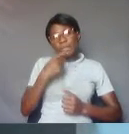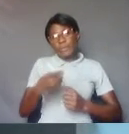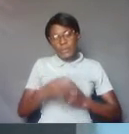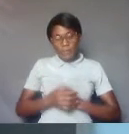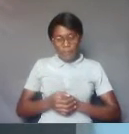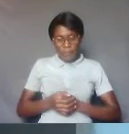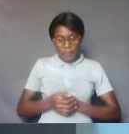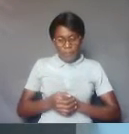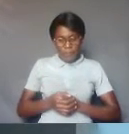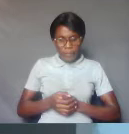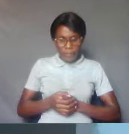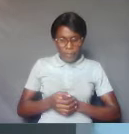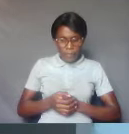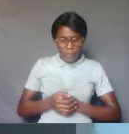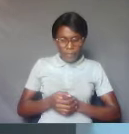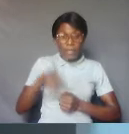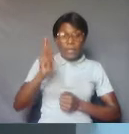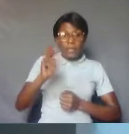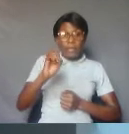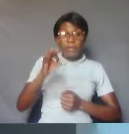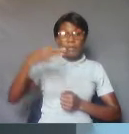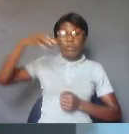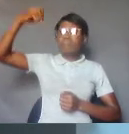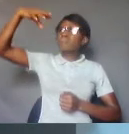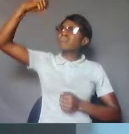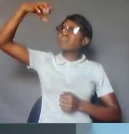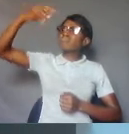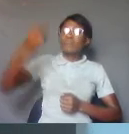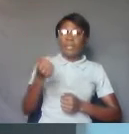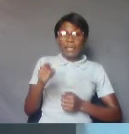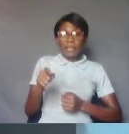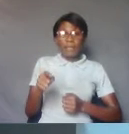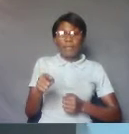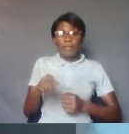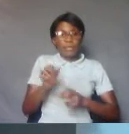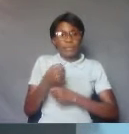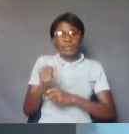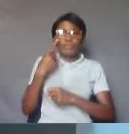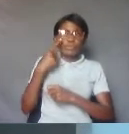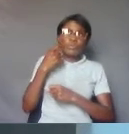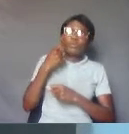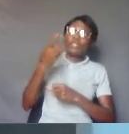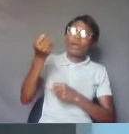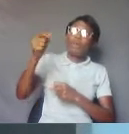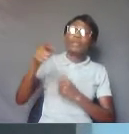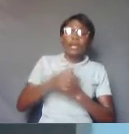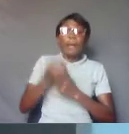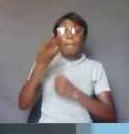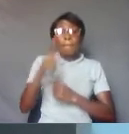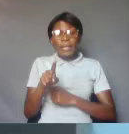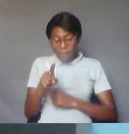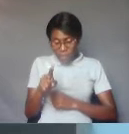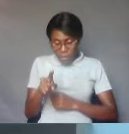compulsory cure that happens around blind characters within the Gospels. But he does say there is one